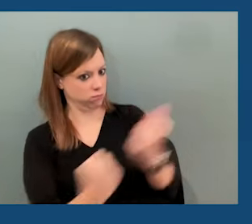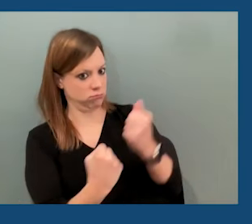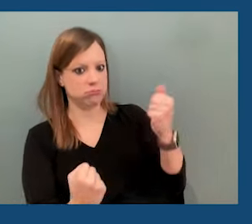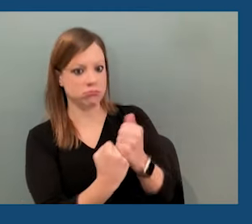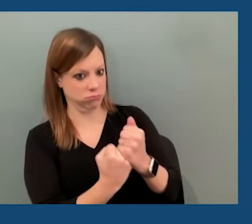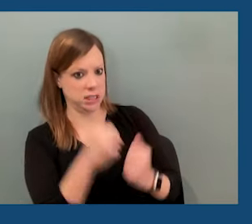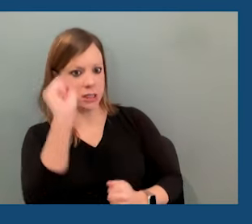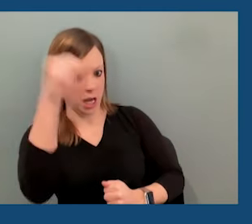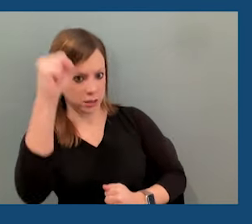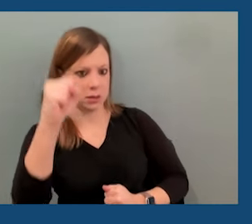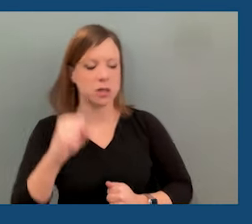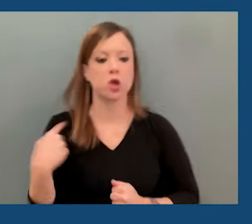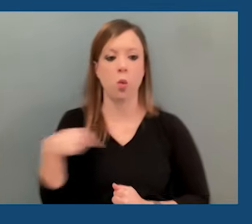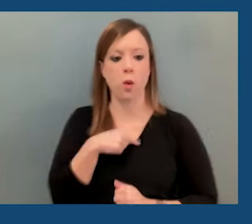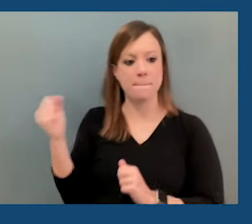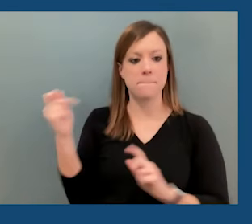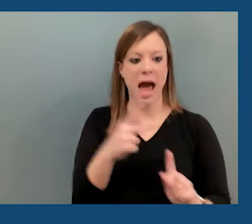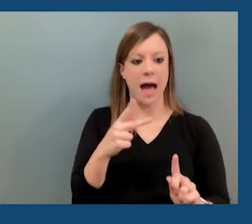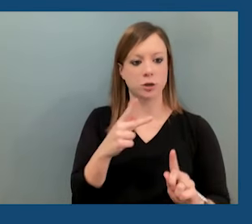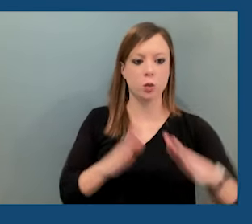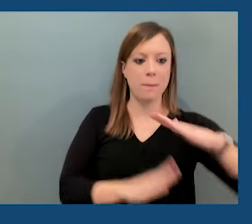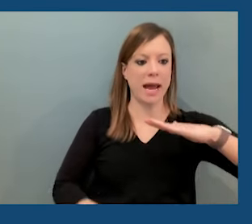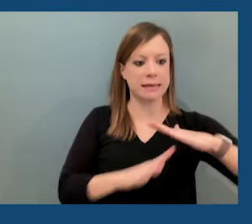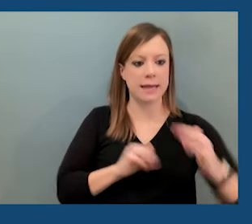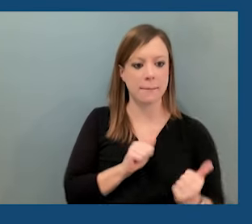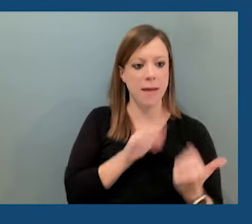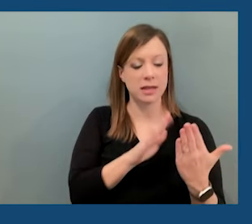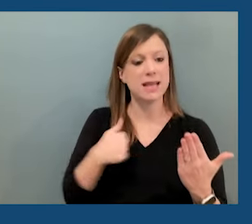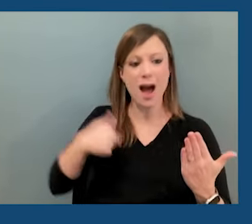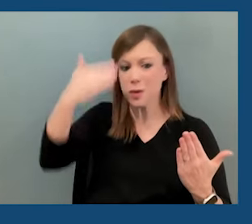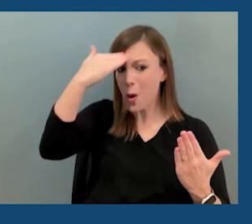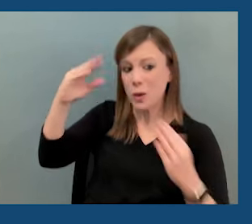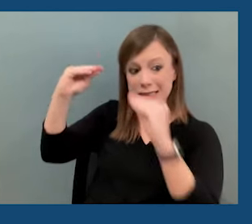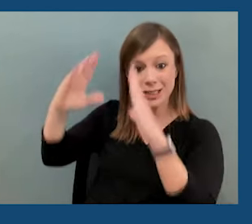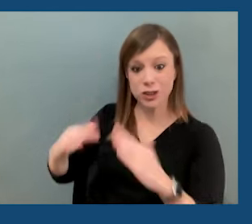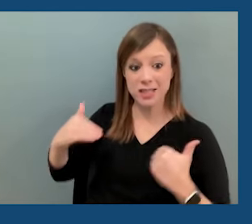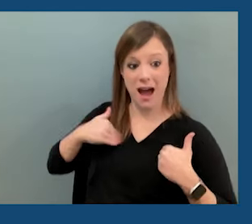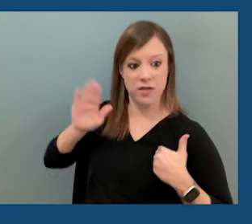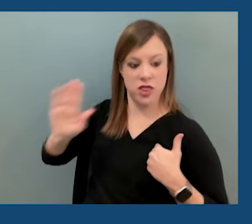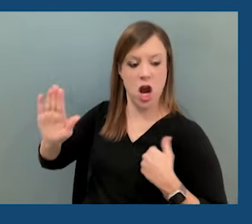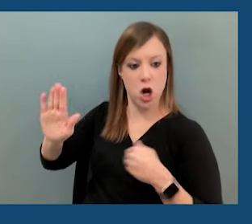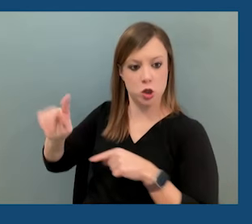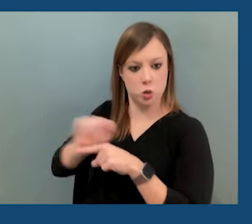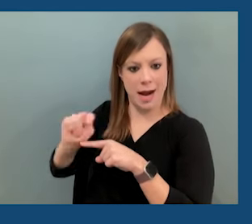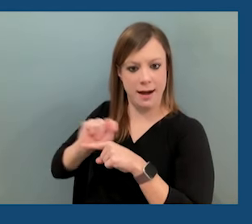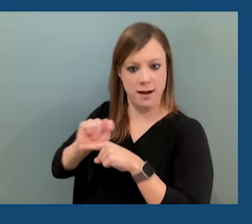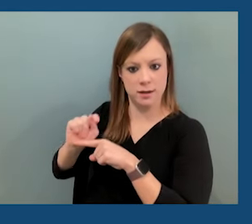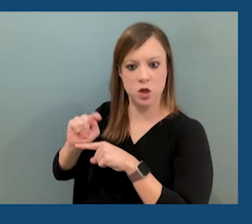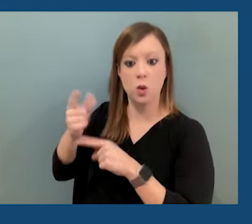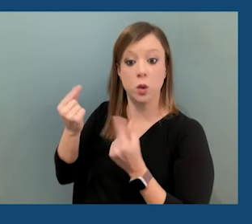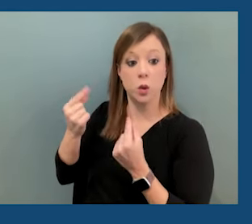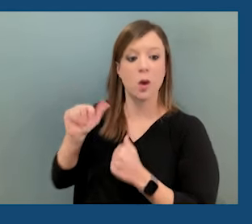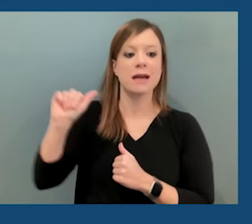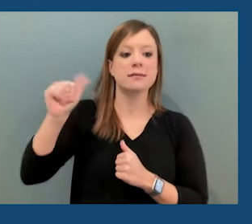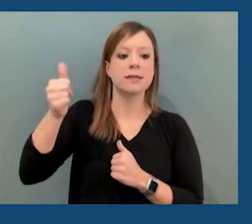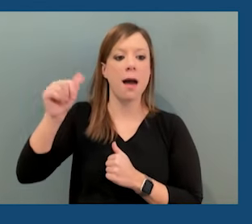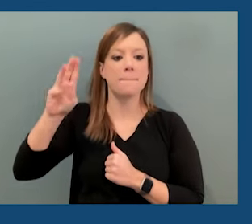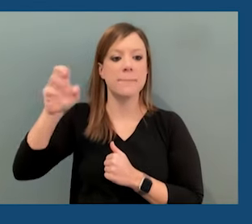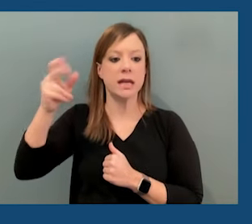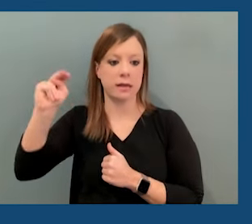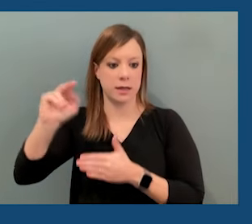true methods. And I know that the teachers were all trained a certain way, especially our younger ones. So I'm putting $10 million to